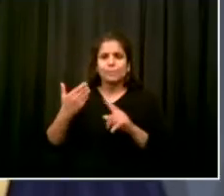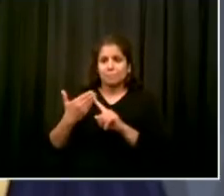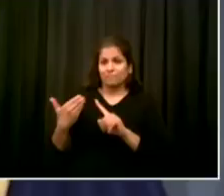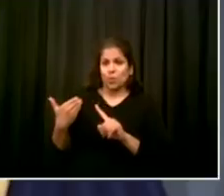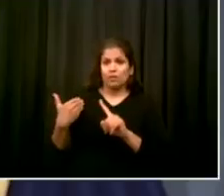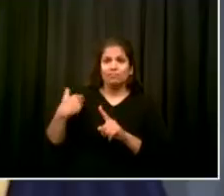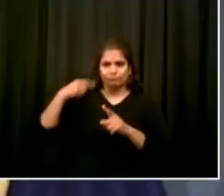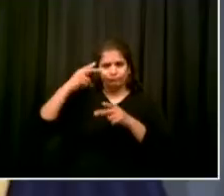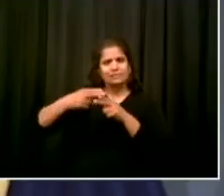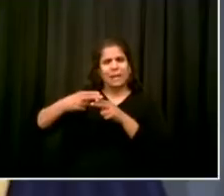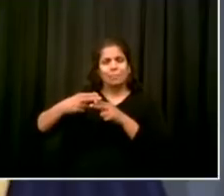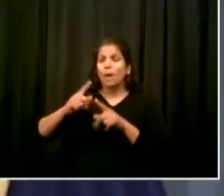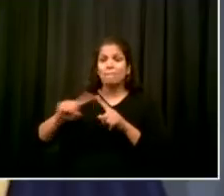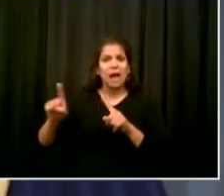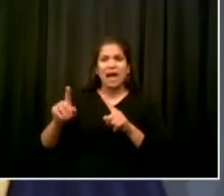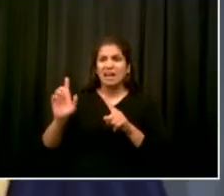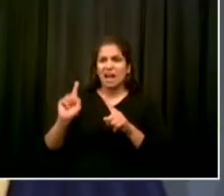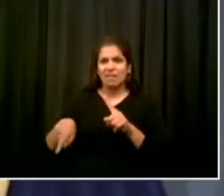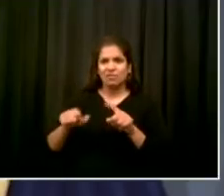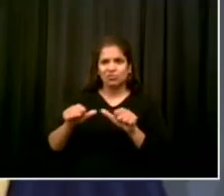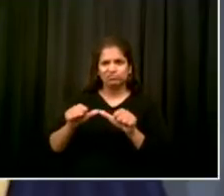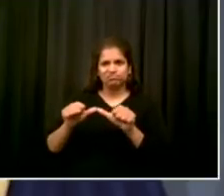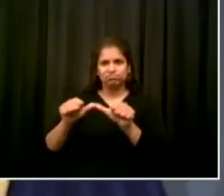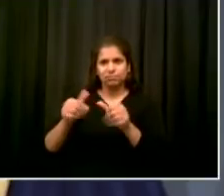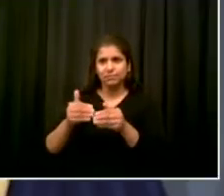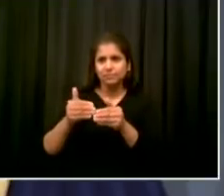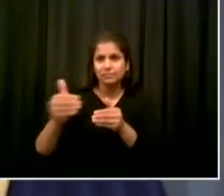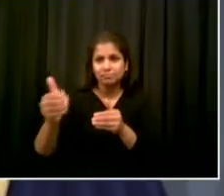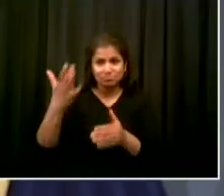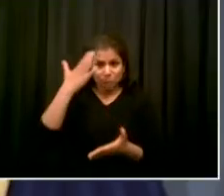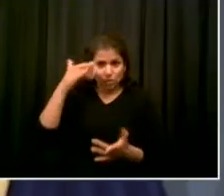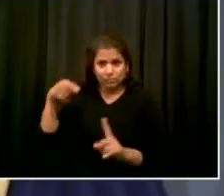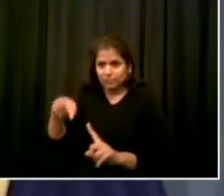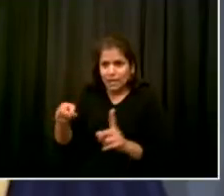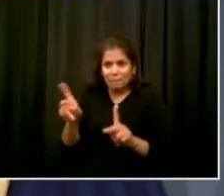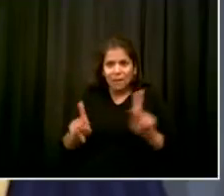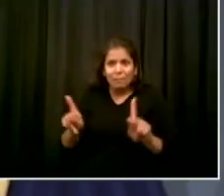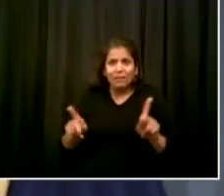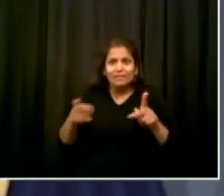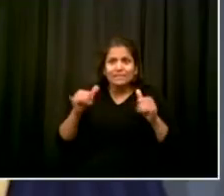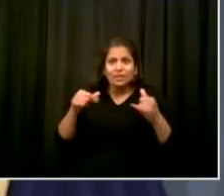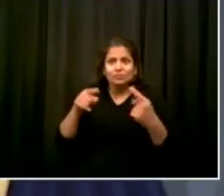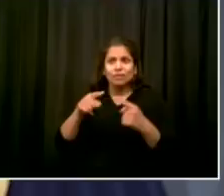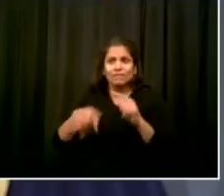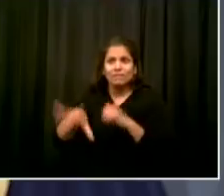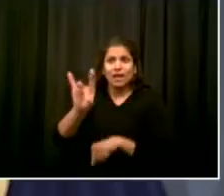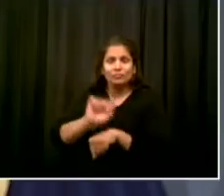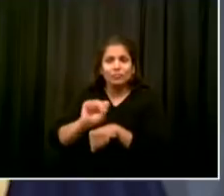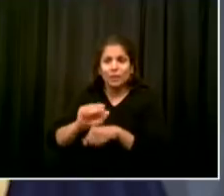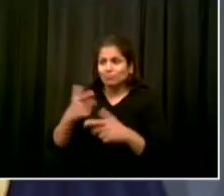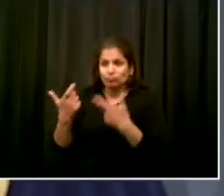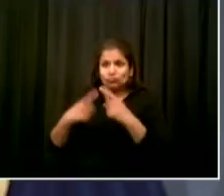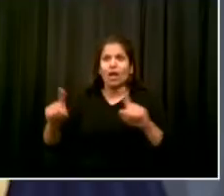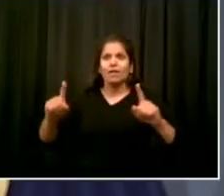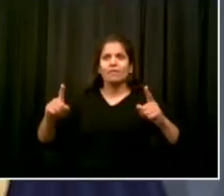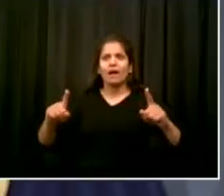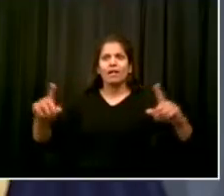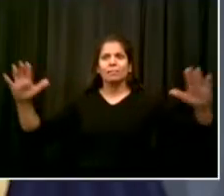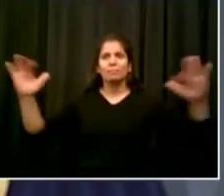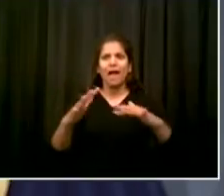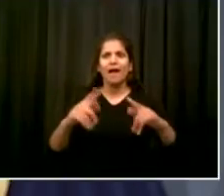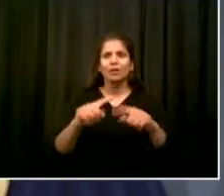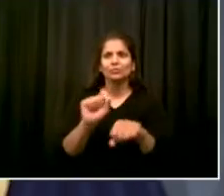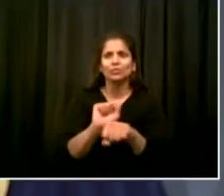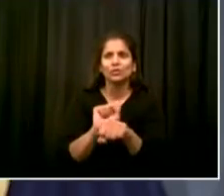The next is Katie from the Wall Street Journal. Hey, good morning, Mr. Mayor. I just have one question, and it sort of ties into what you discussed yesterday